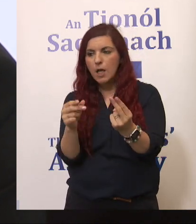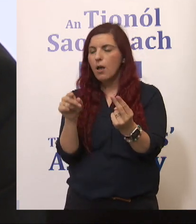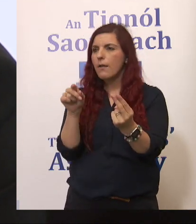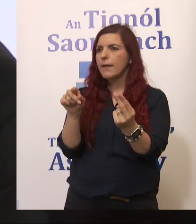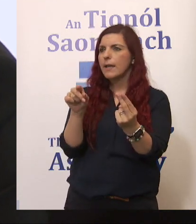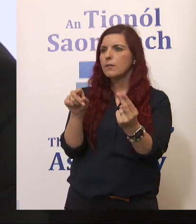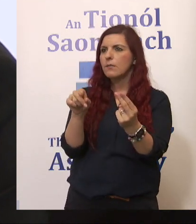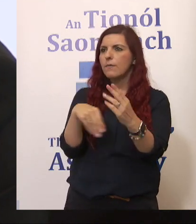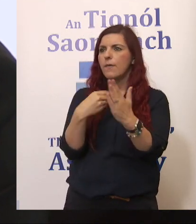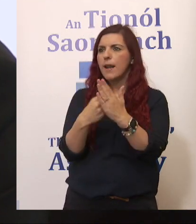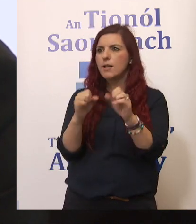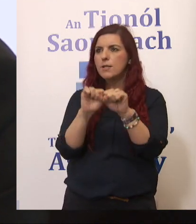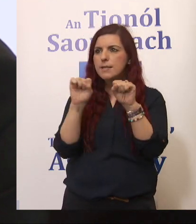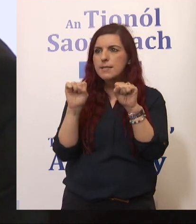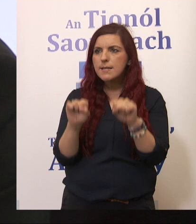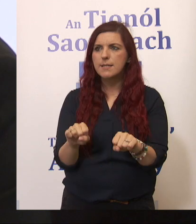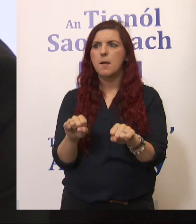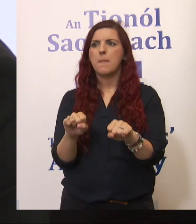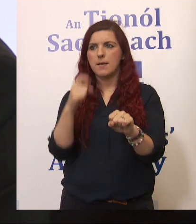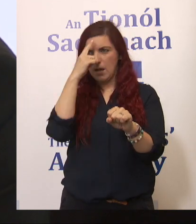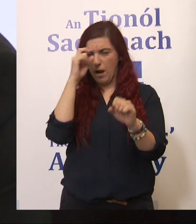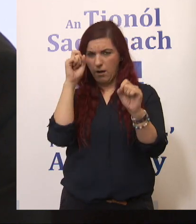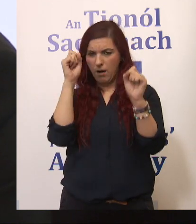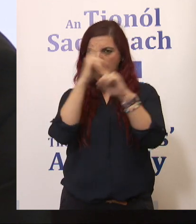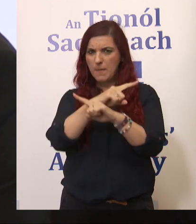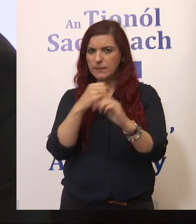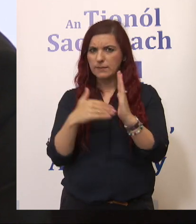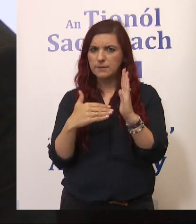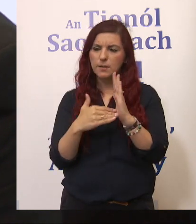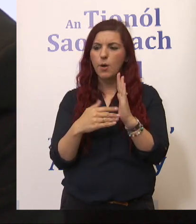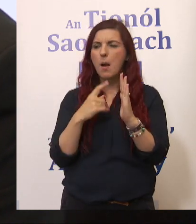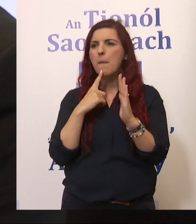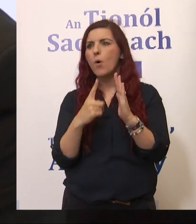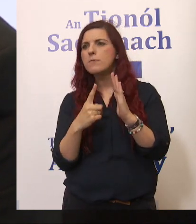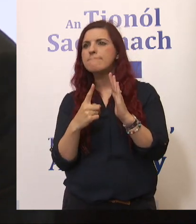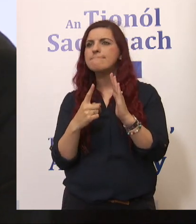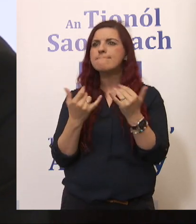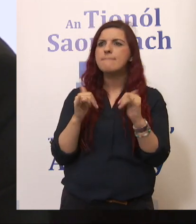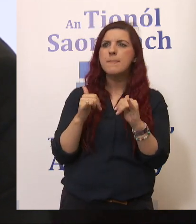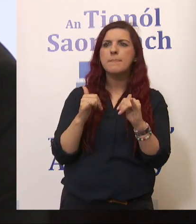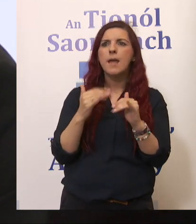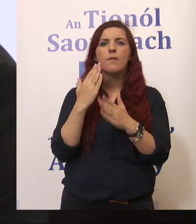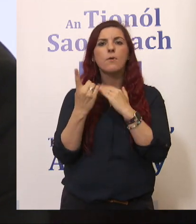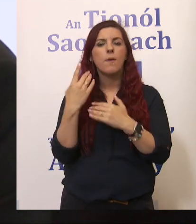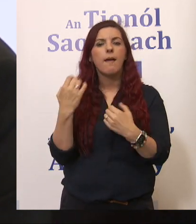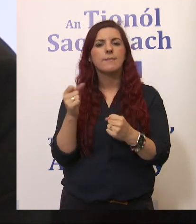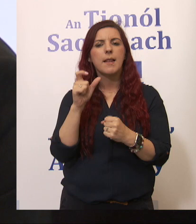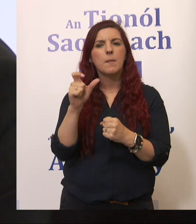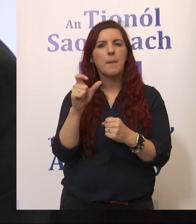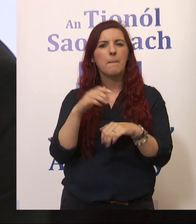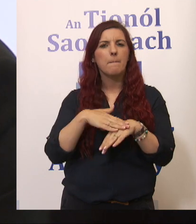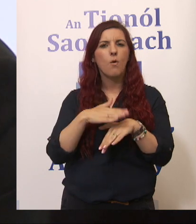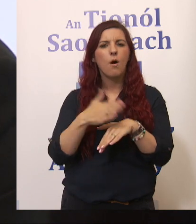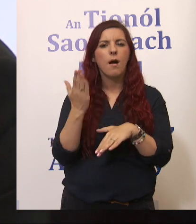The financing system is complex enough, but it might have had, again, you're probably going to get a little bit more of that, I think, later